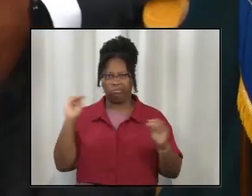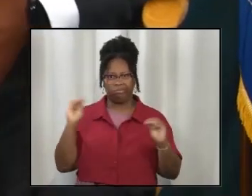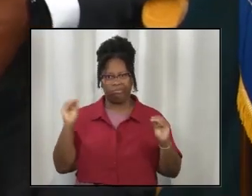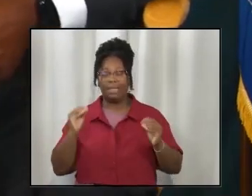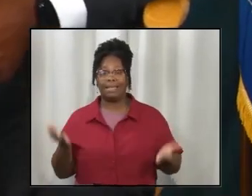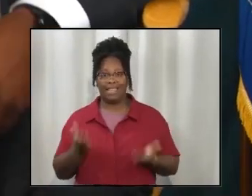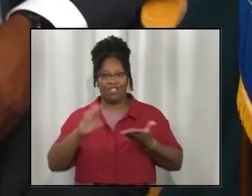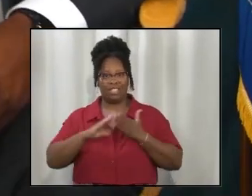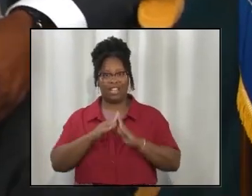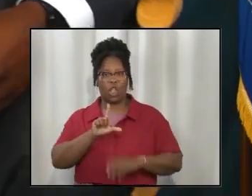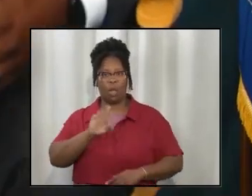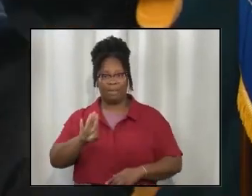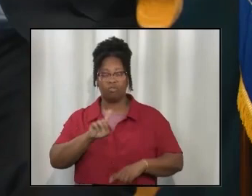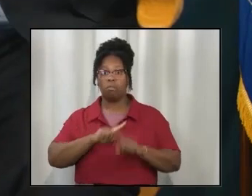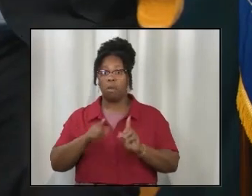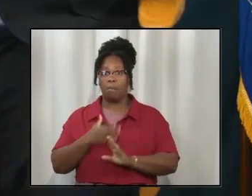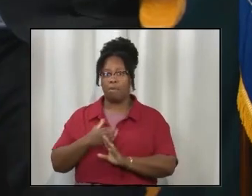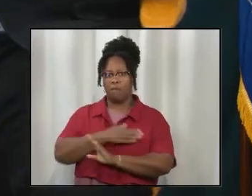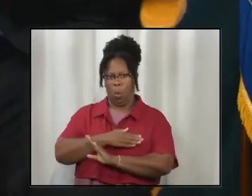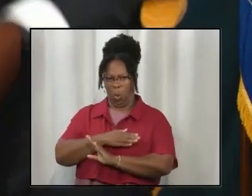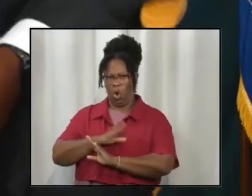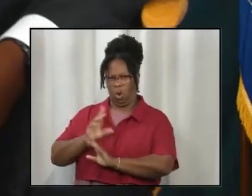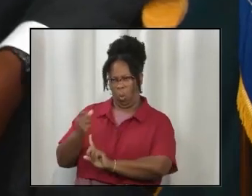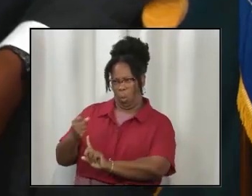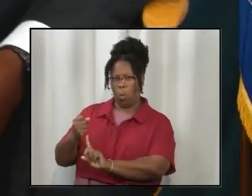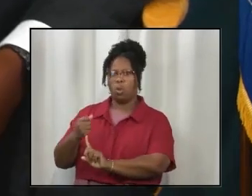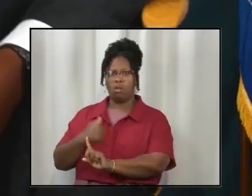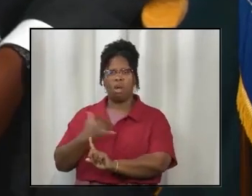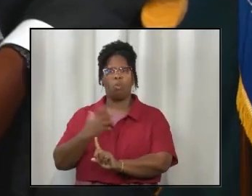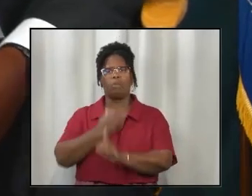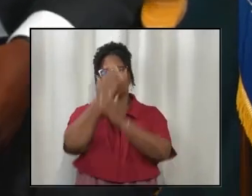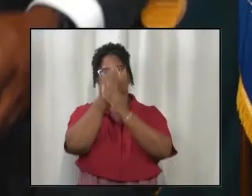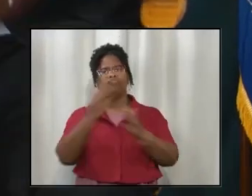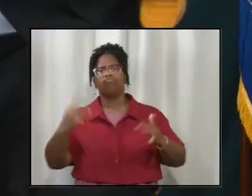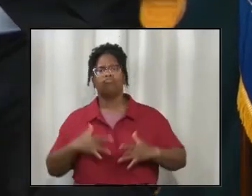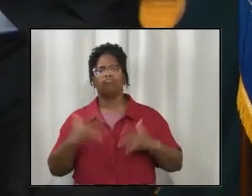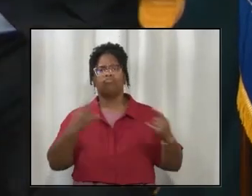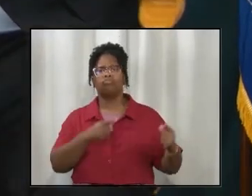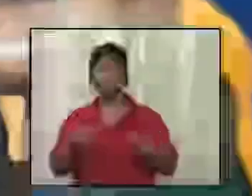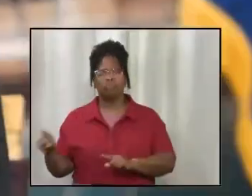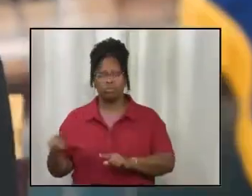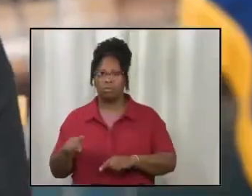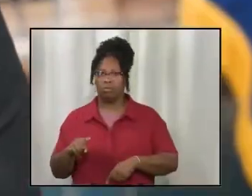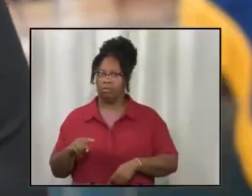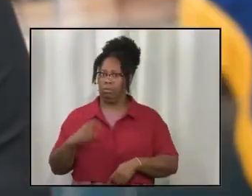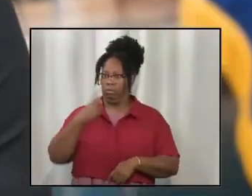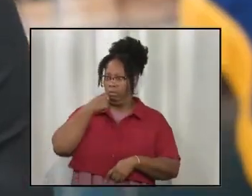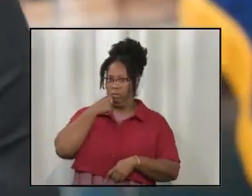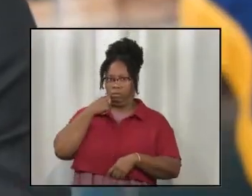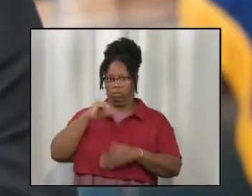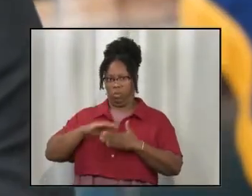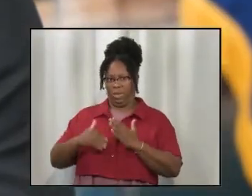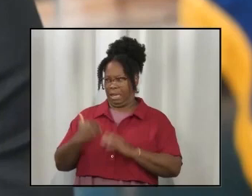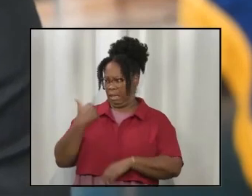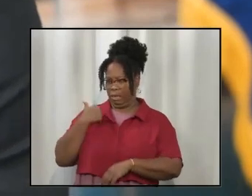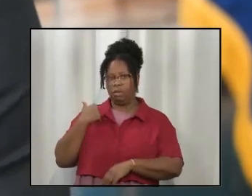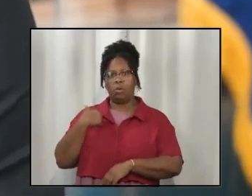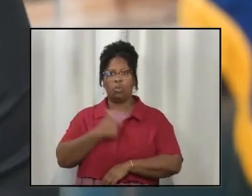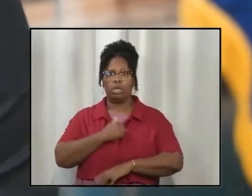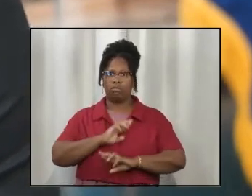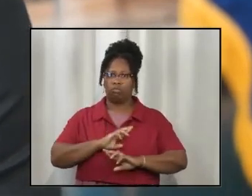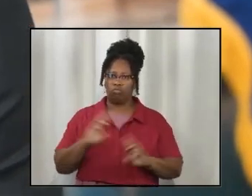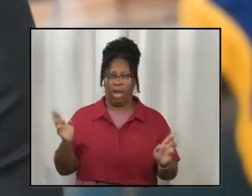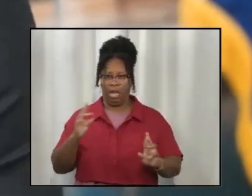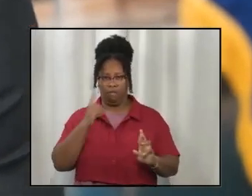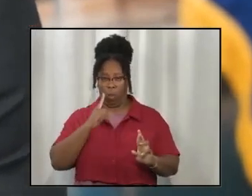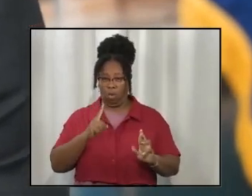But before we get to today's topic, I want to just share with you some updates. We know that this weekend we prepared for an